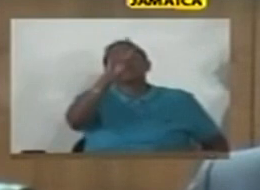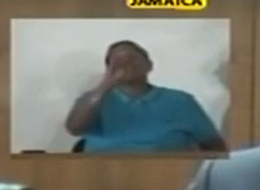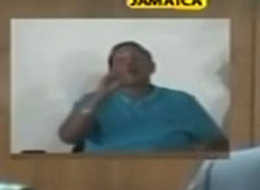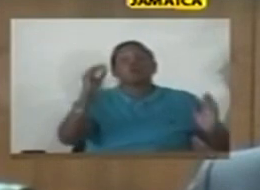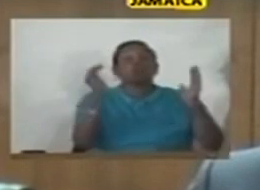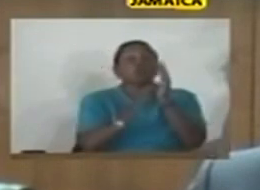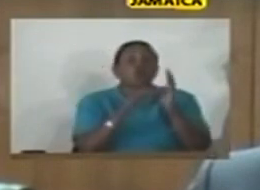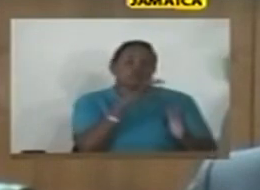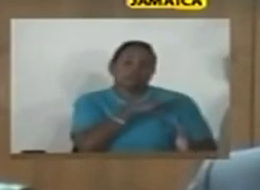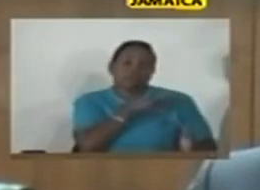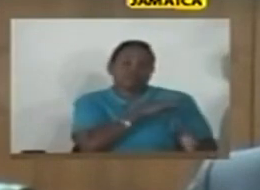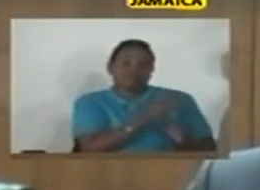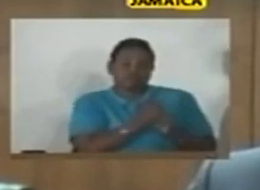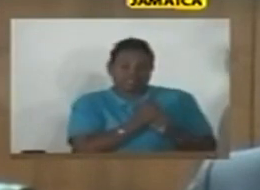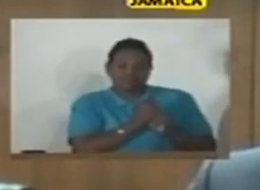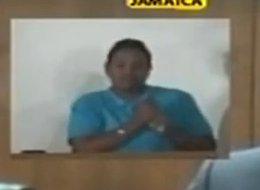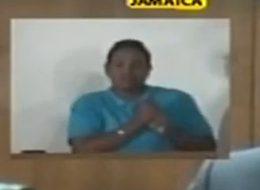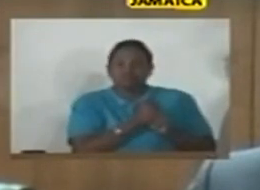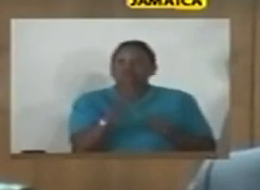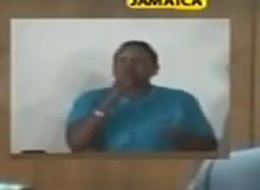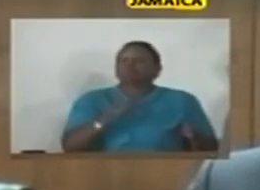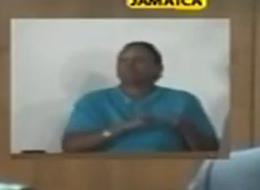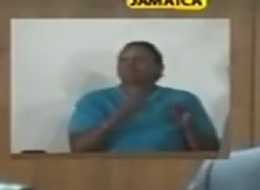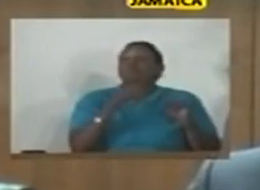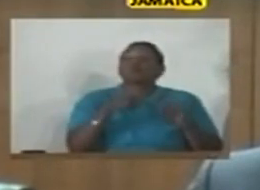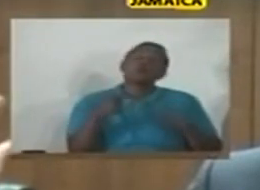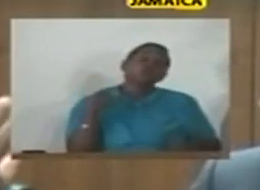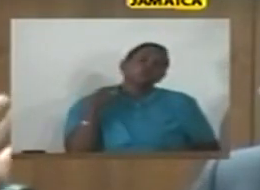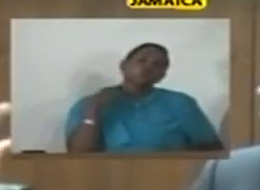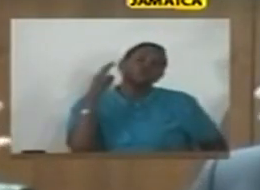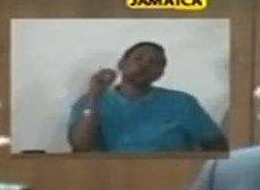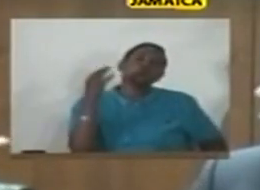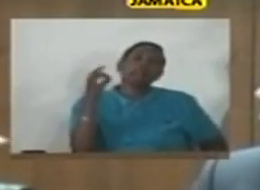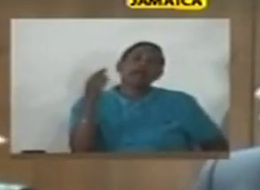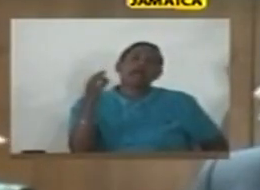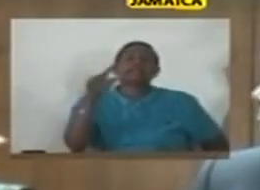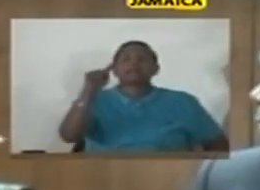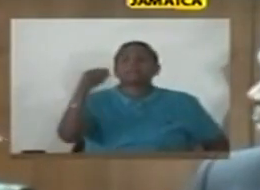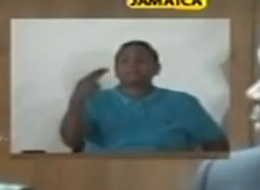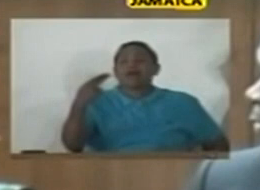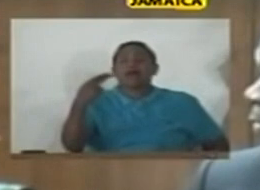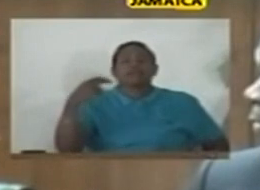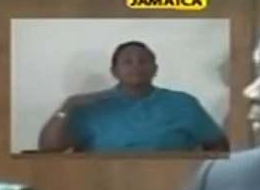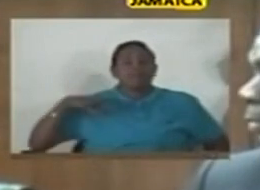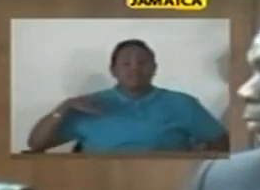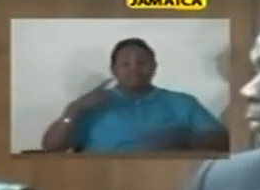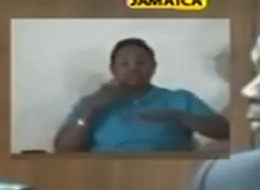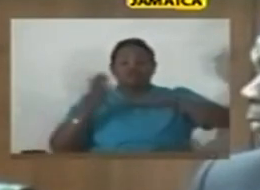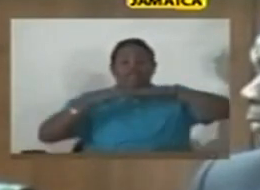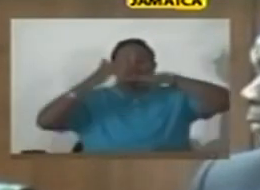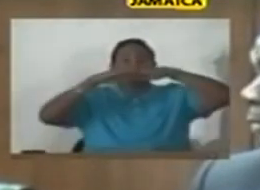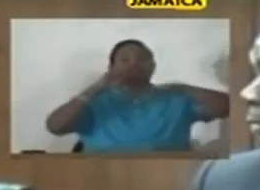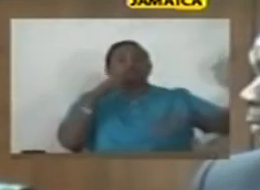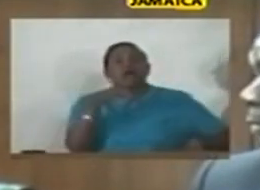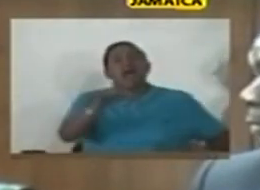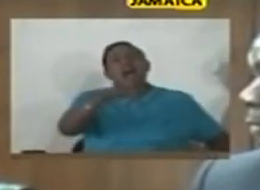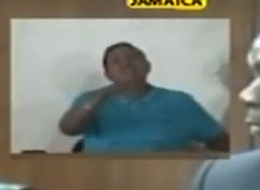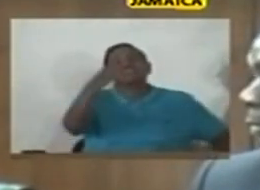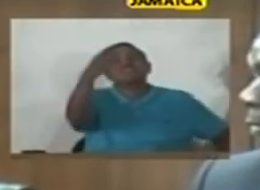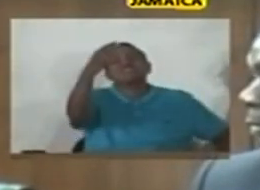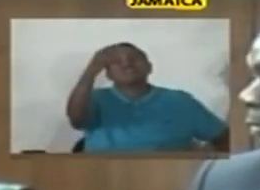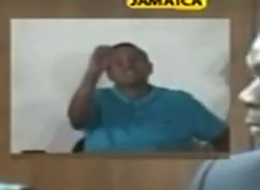340,000 beneficiaries. Beginning in June 2019, PATH benefits were increased by an average of